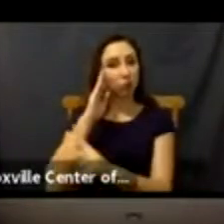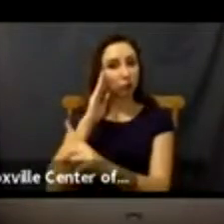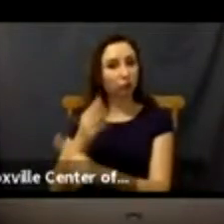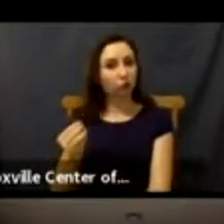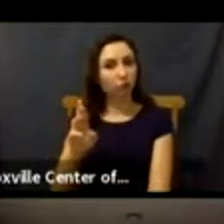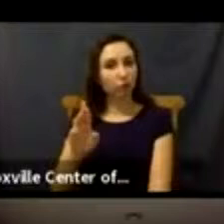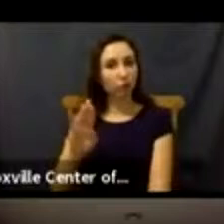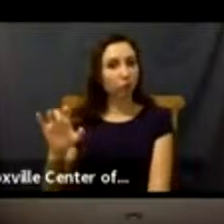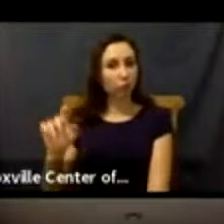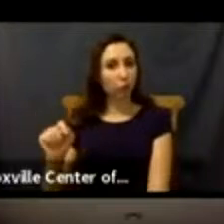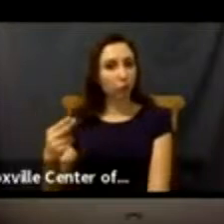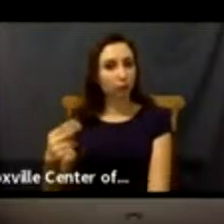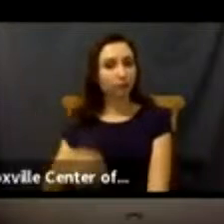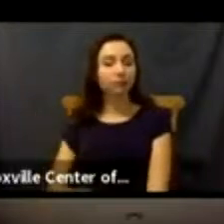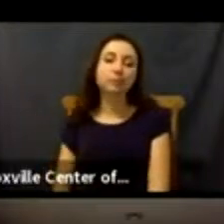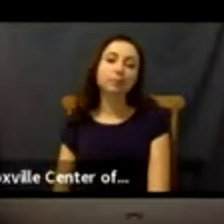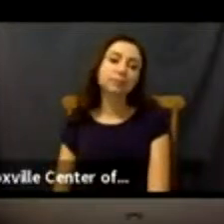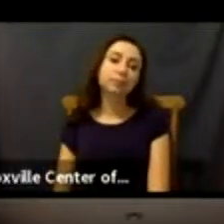Okay, thank you.